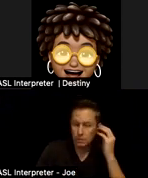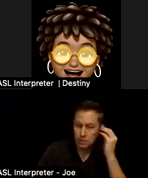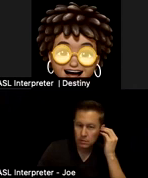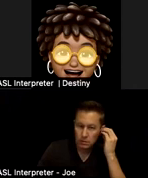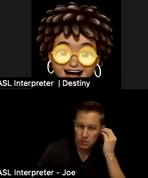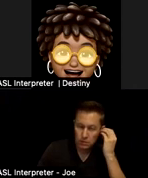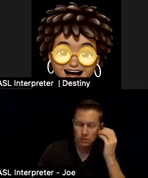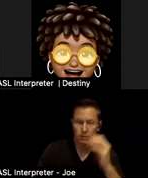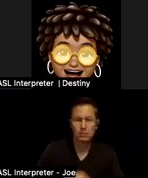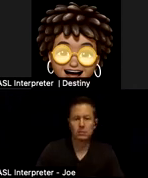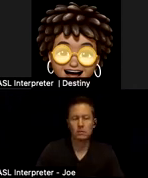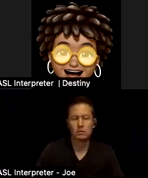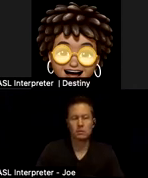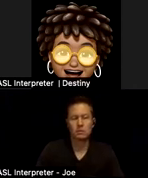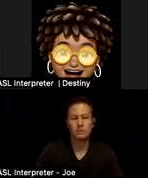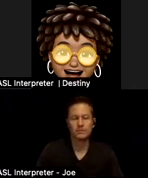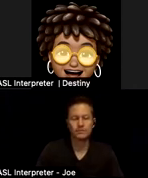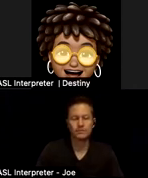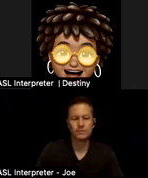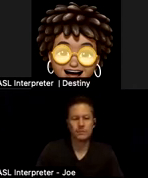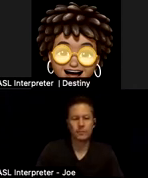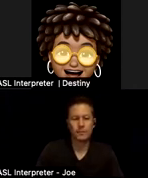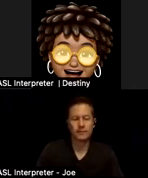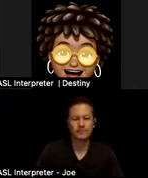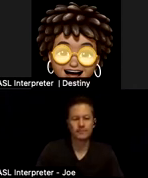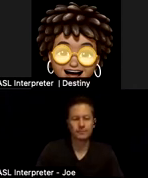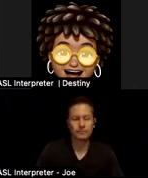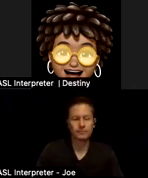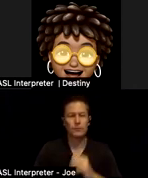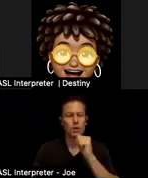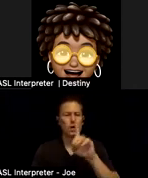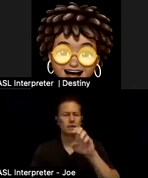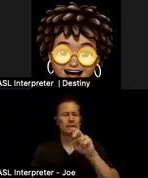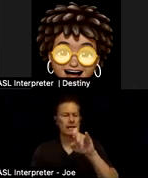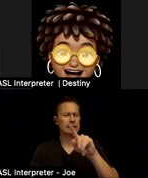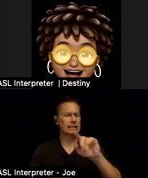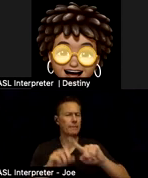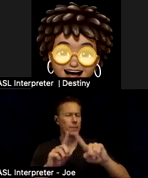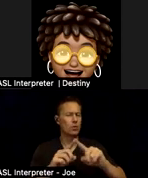Heavier, so we don't really go with density, but we certainly go with weight.